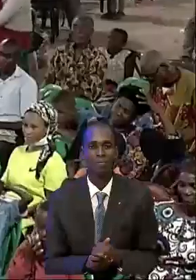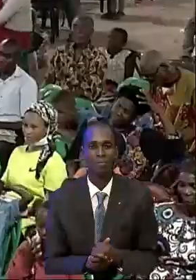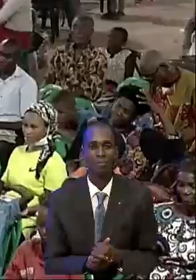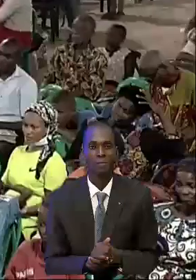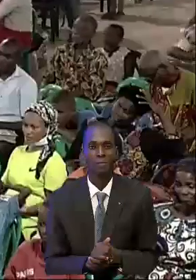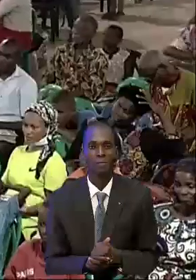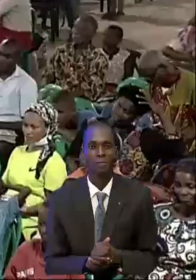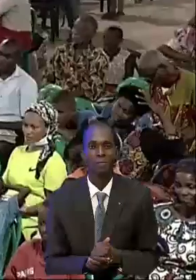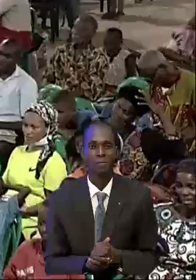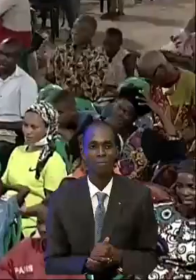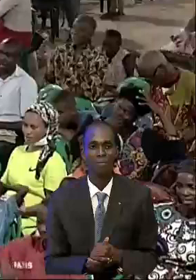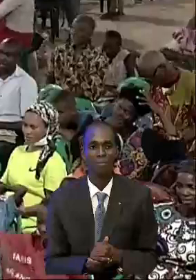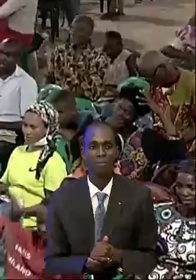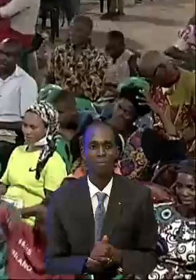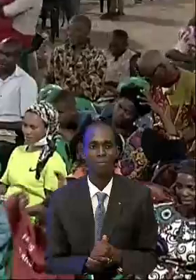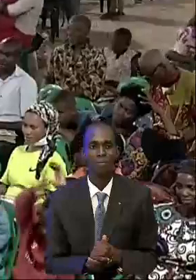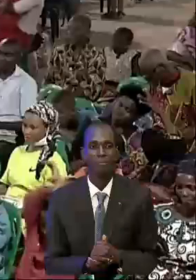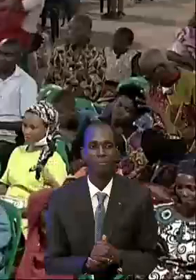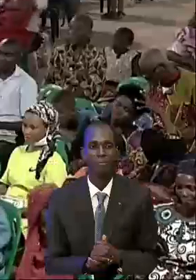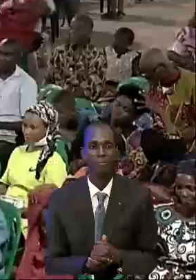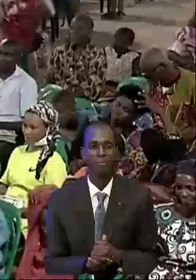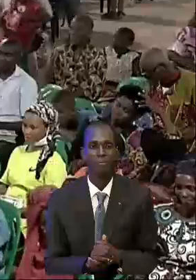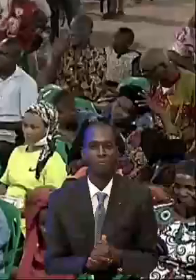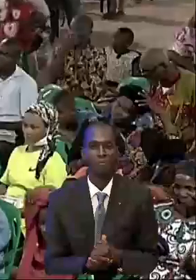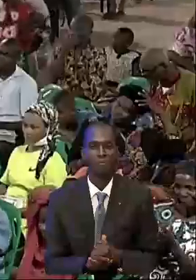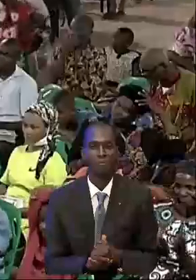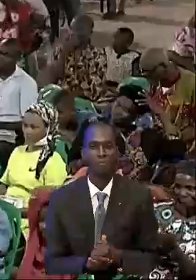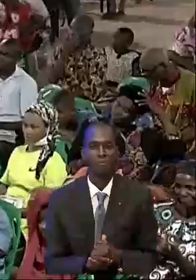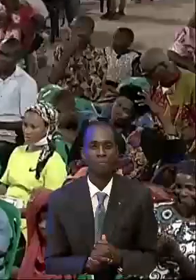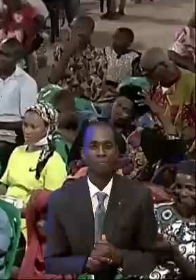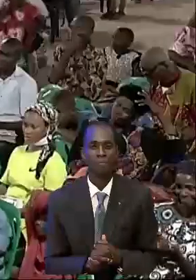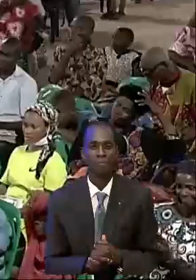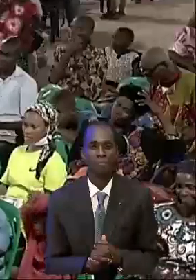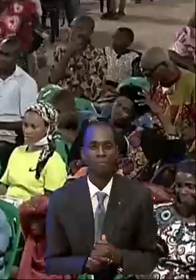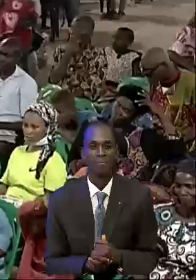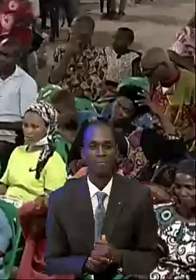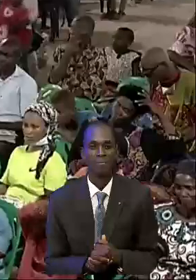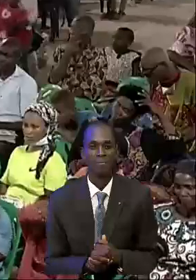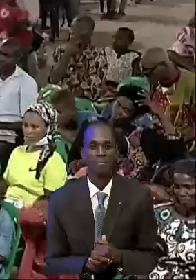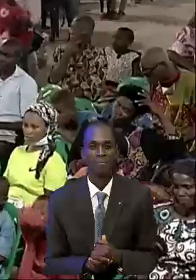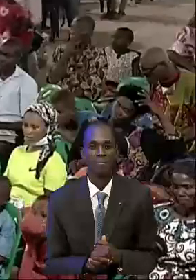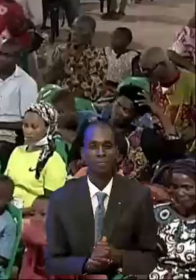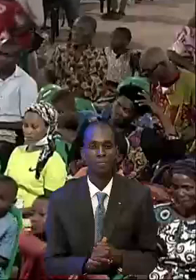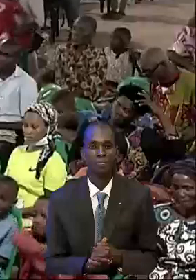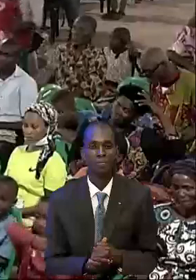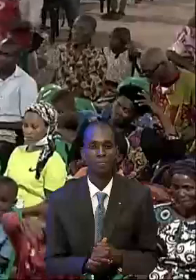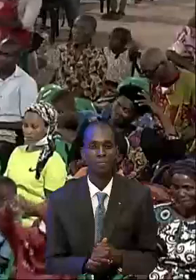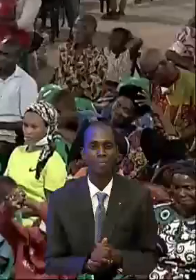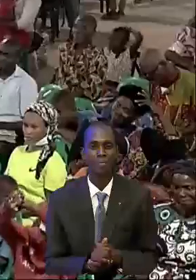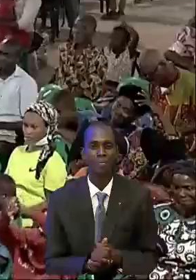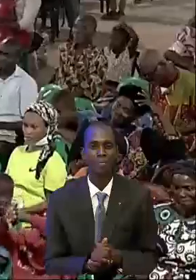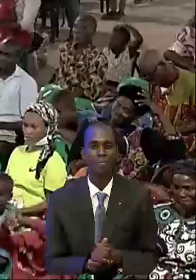completely. Praise the Lord. And finally, before we return to the state of Asia, we'll take you to Abba